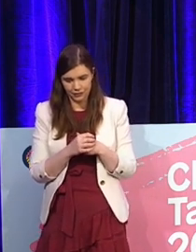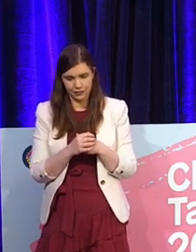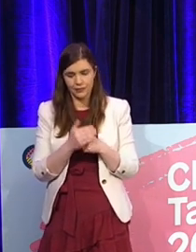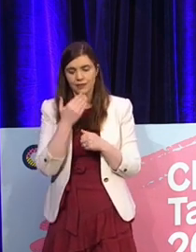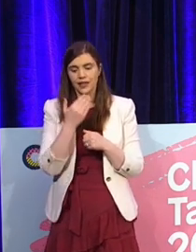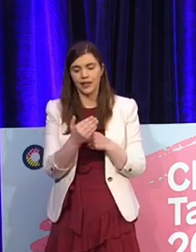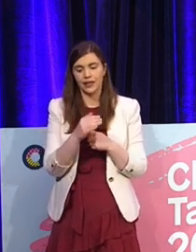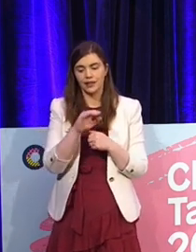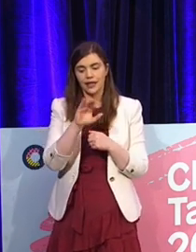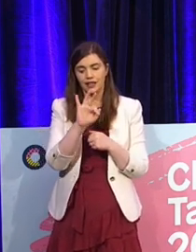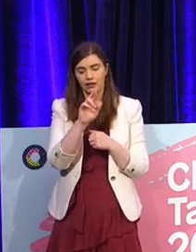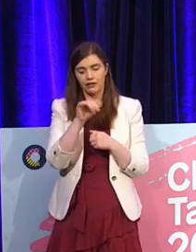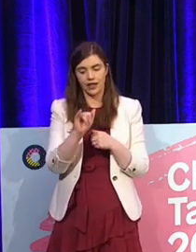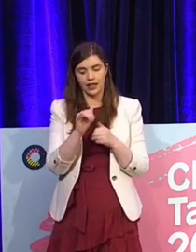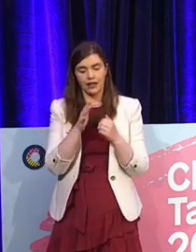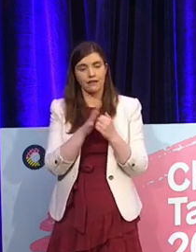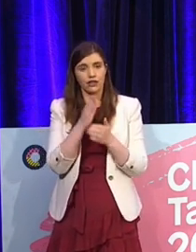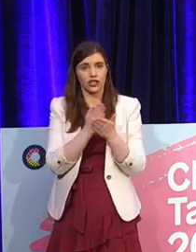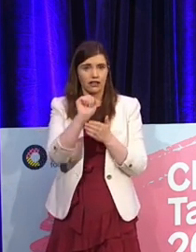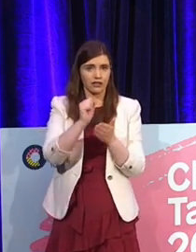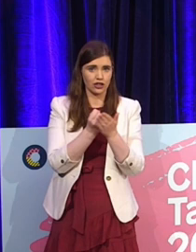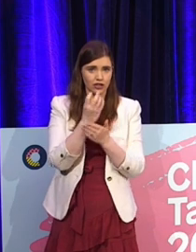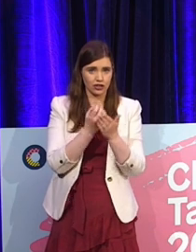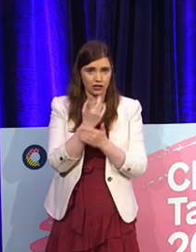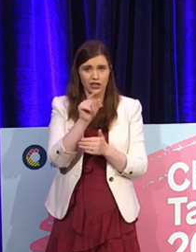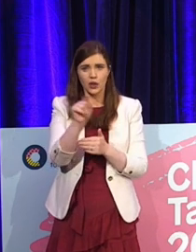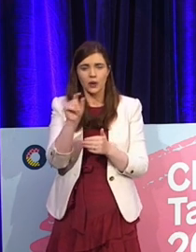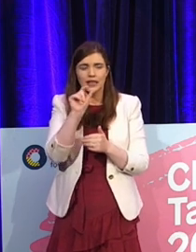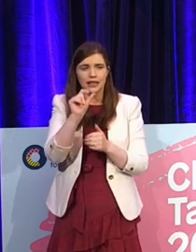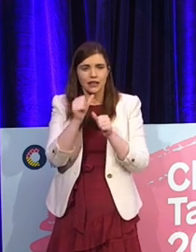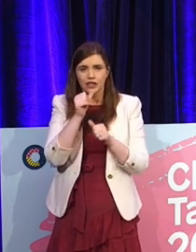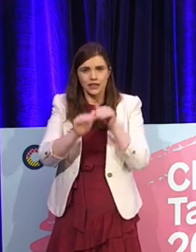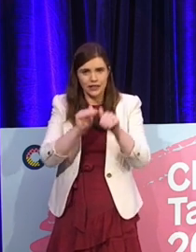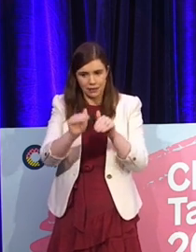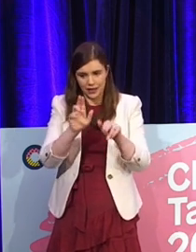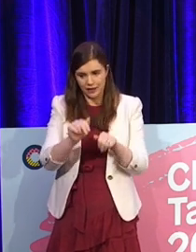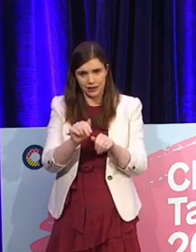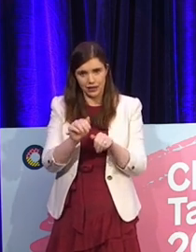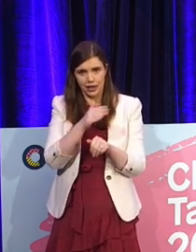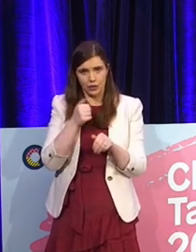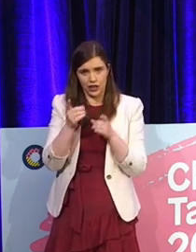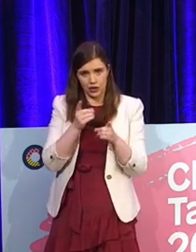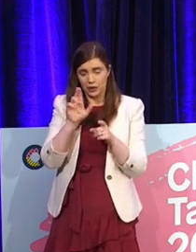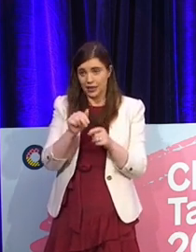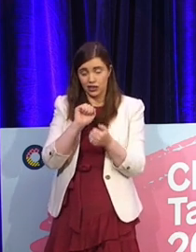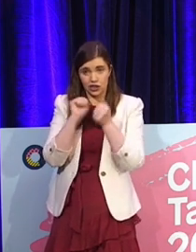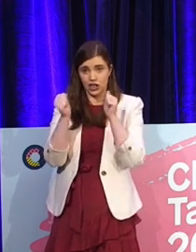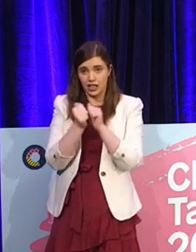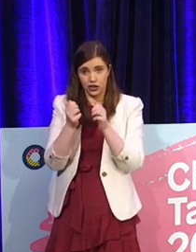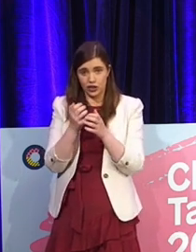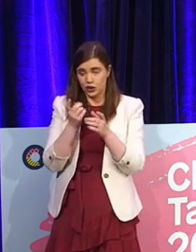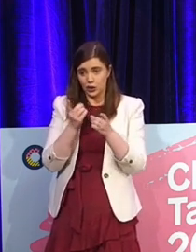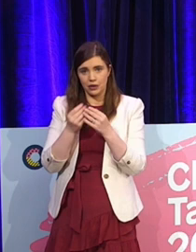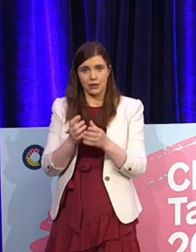Thanks, Franny, for sharing your story. It's those little first steps we take that can always lead to such big things.